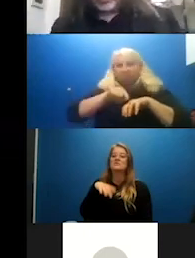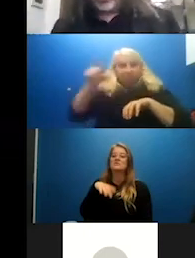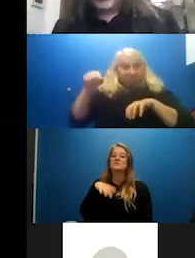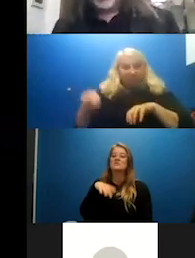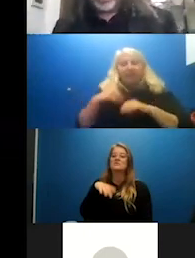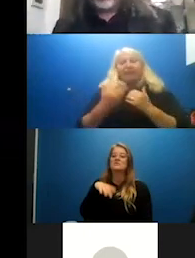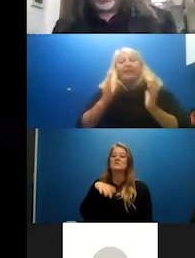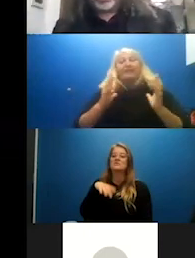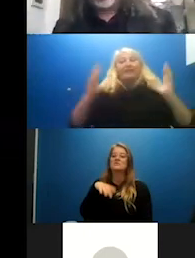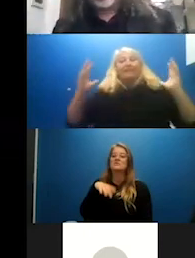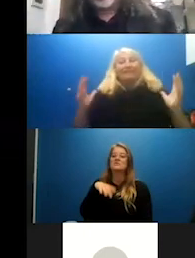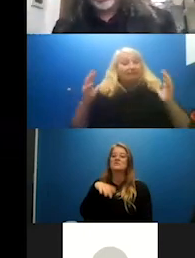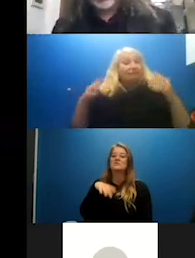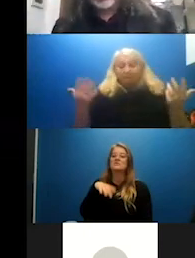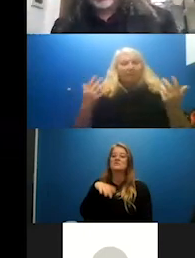spirit holding everything.